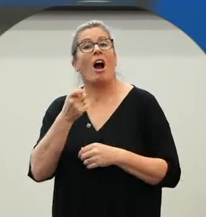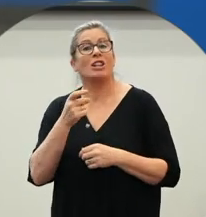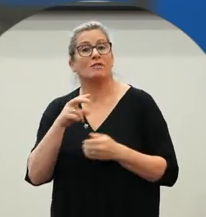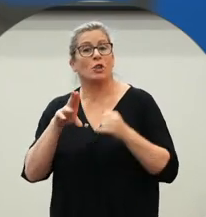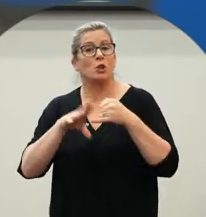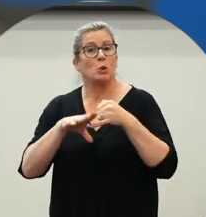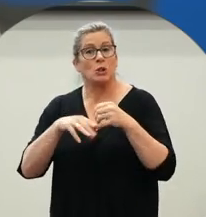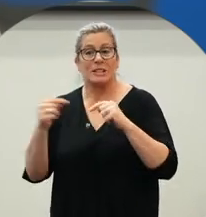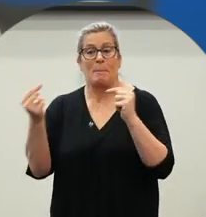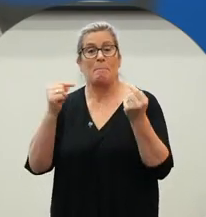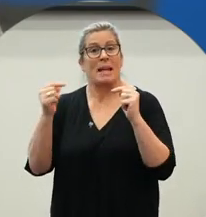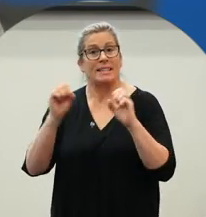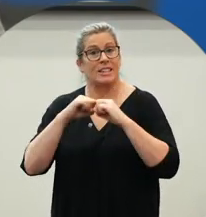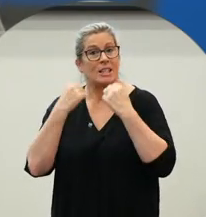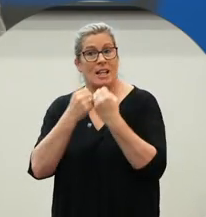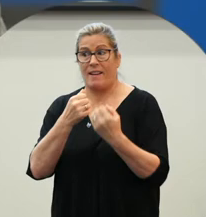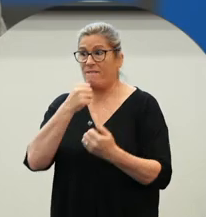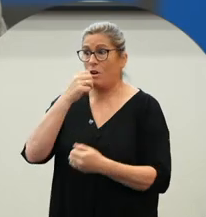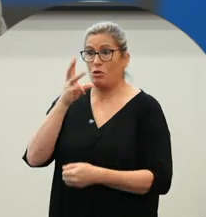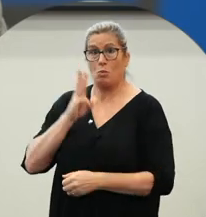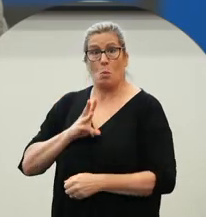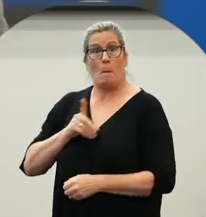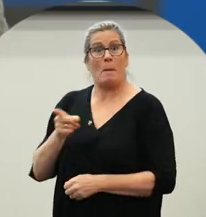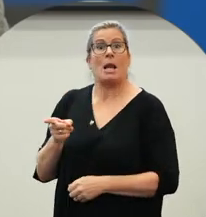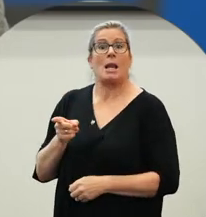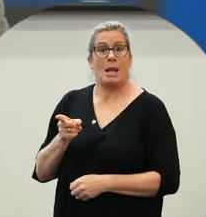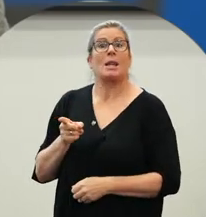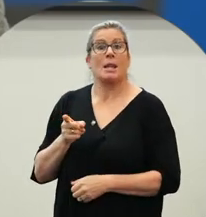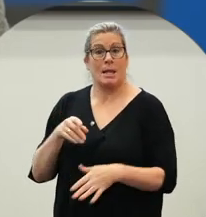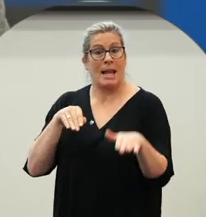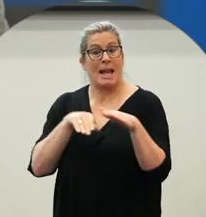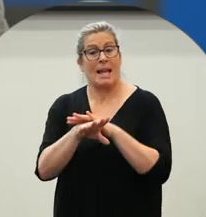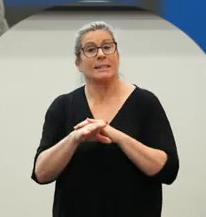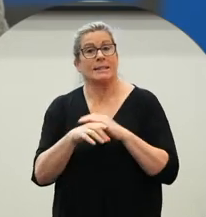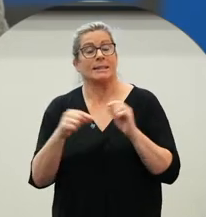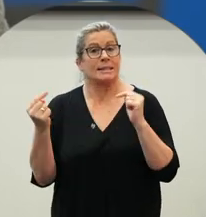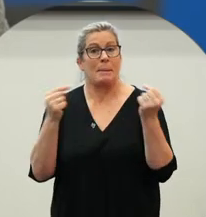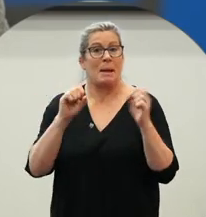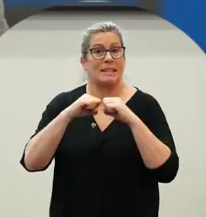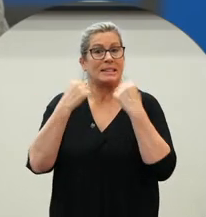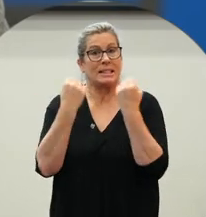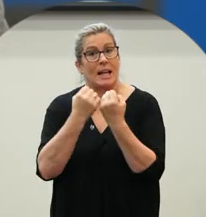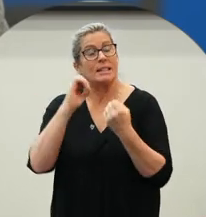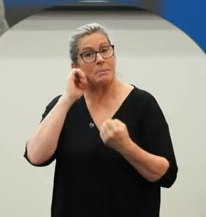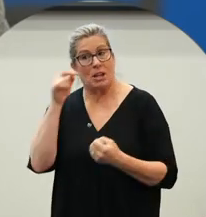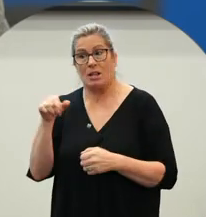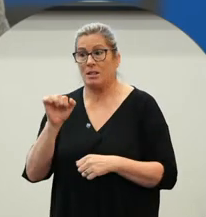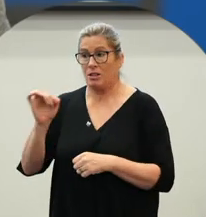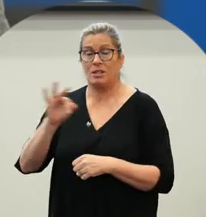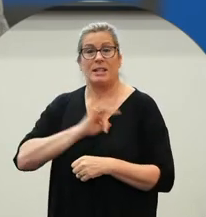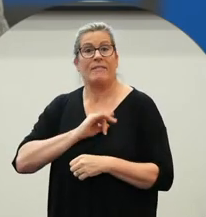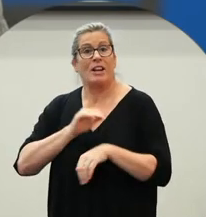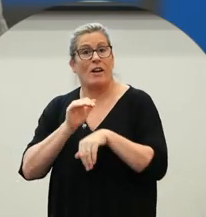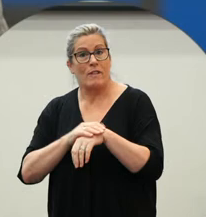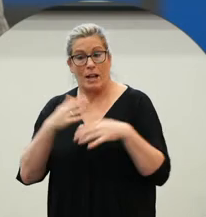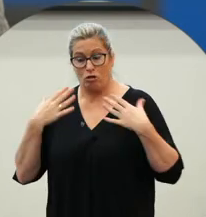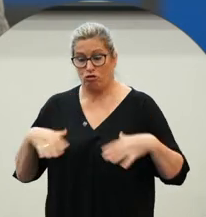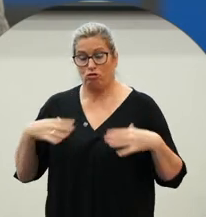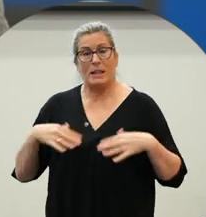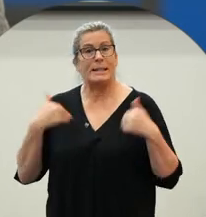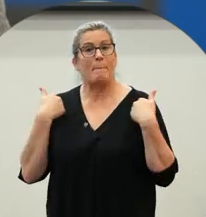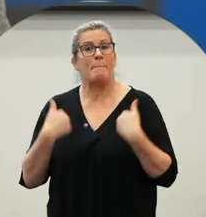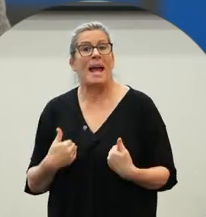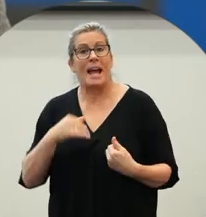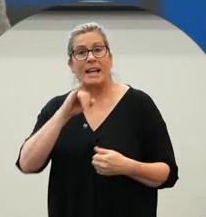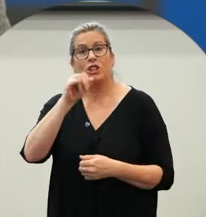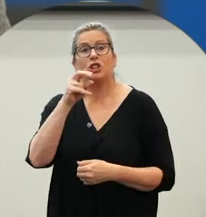the first woman ever in the Debating Society because she and her friend Jennifer Grove dressed up as men